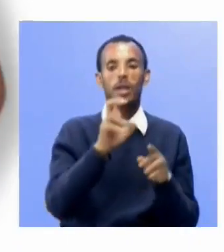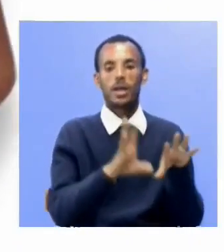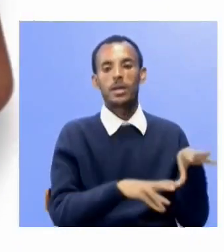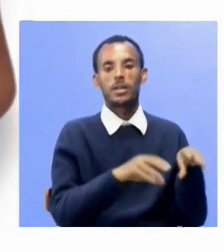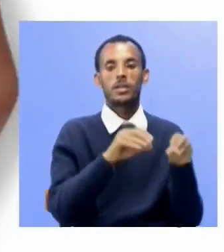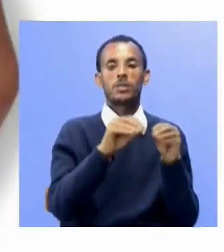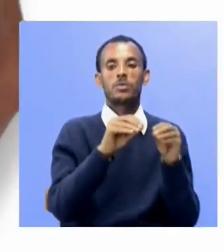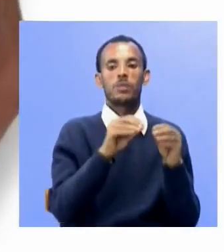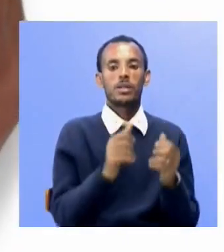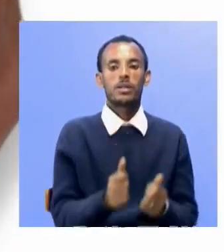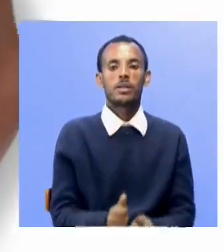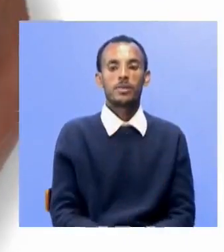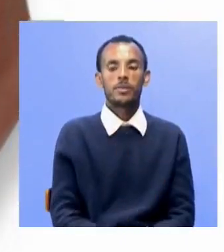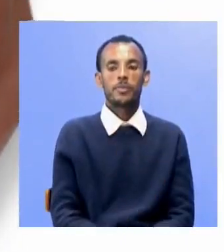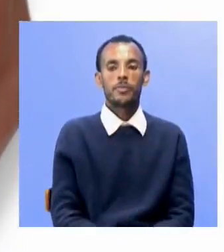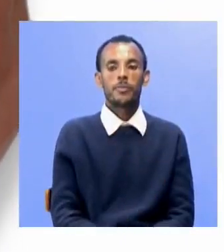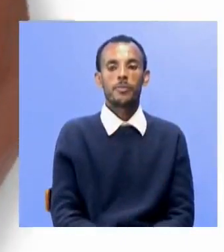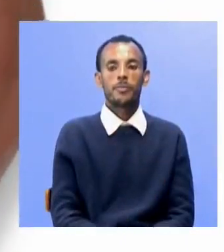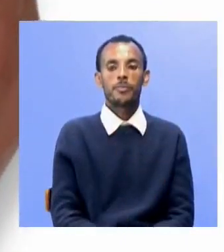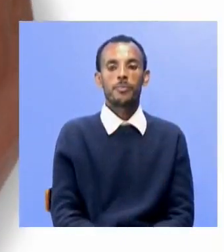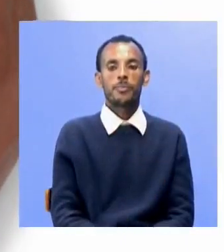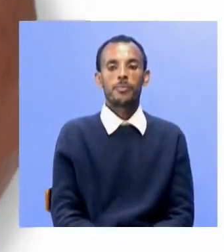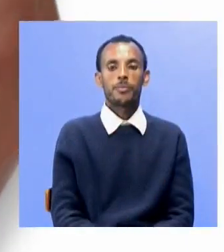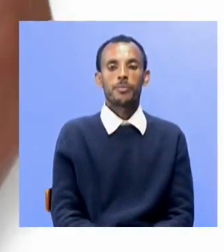20 students.